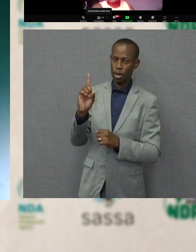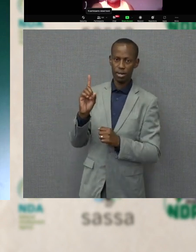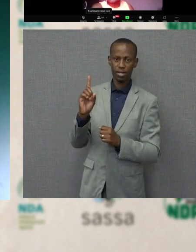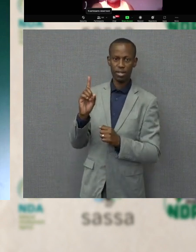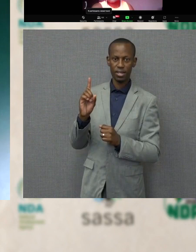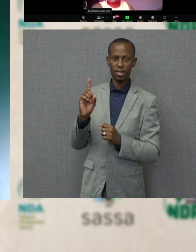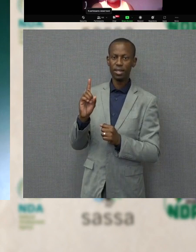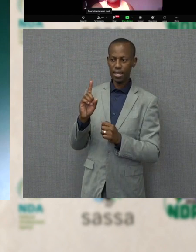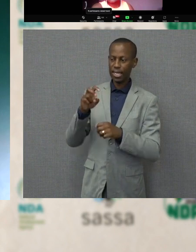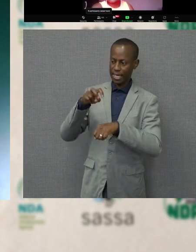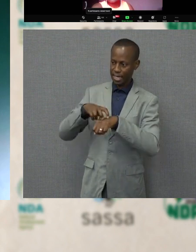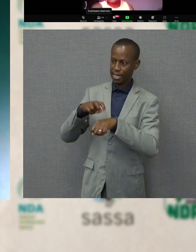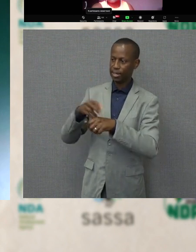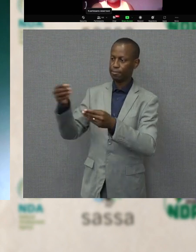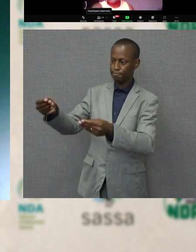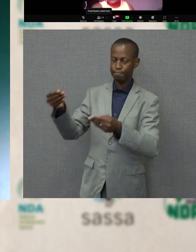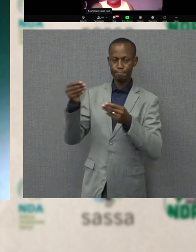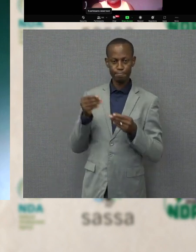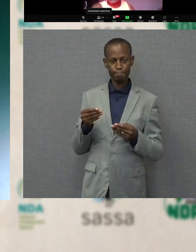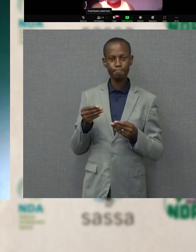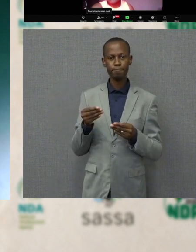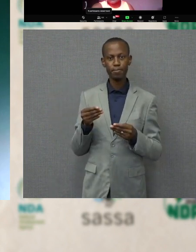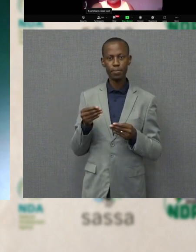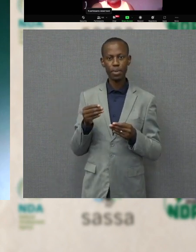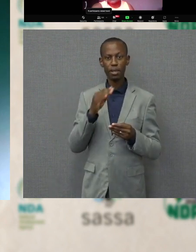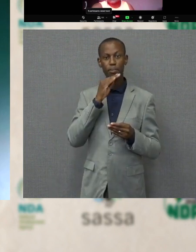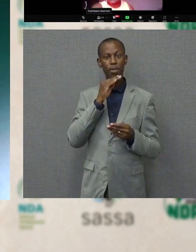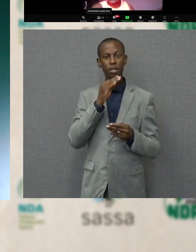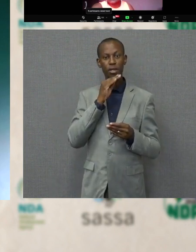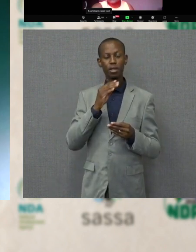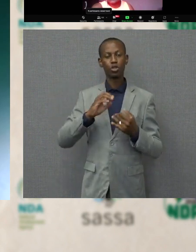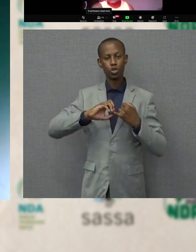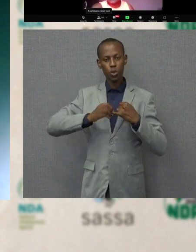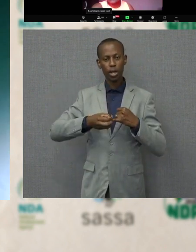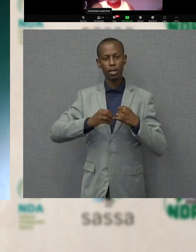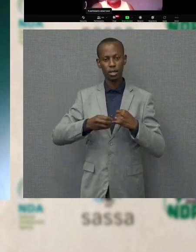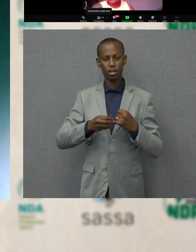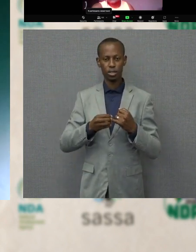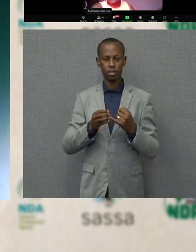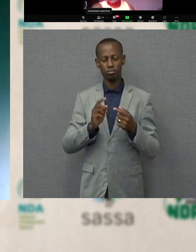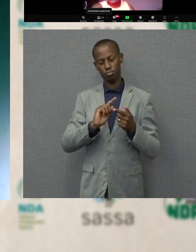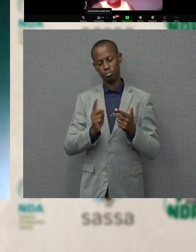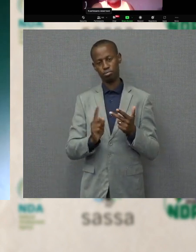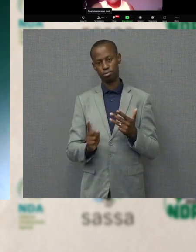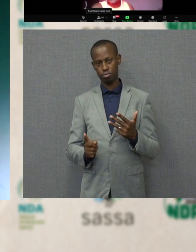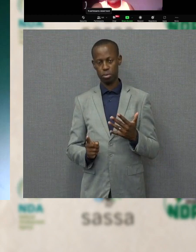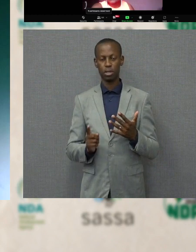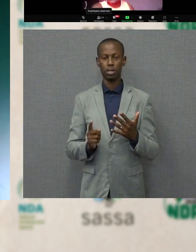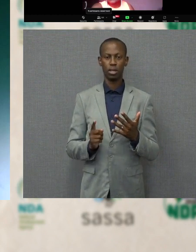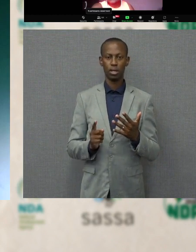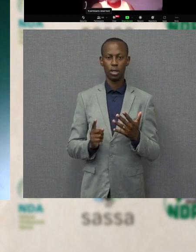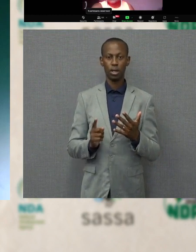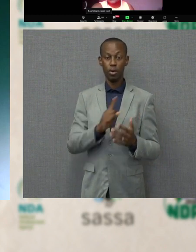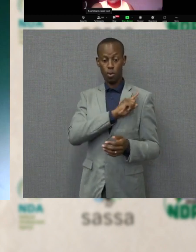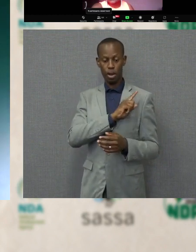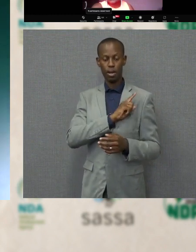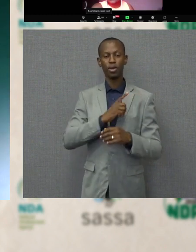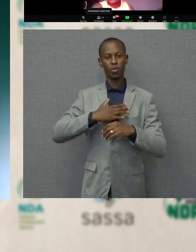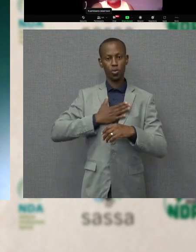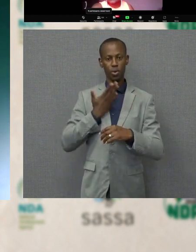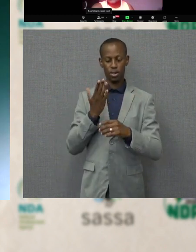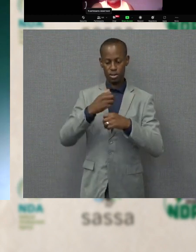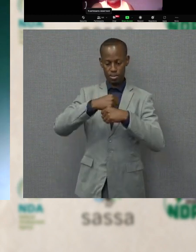that you budget holistically, diversified income, etc., to ensure that sustainability in the long